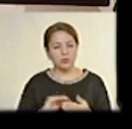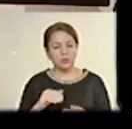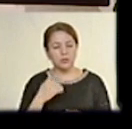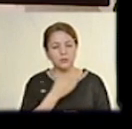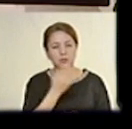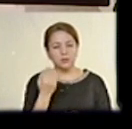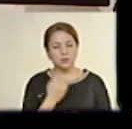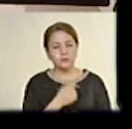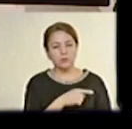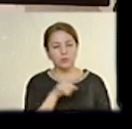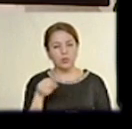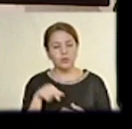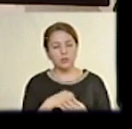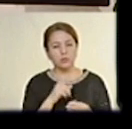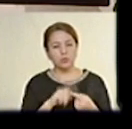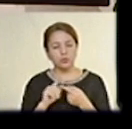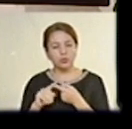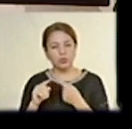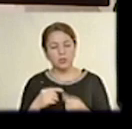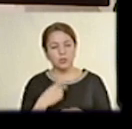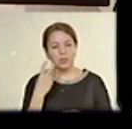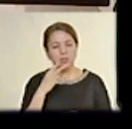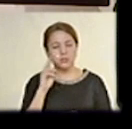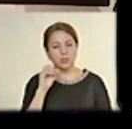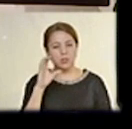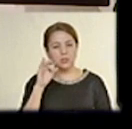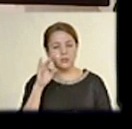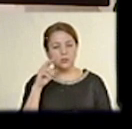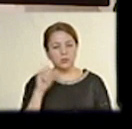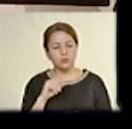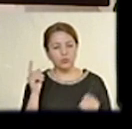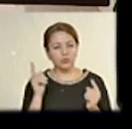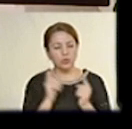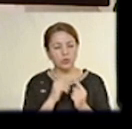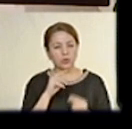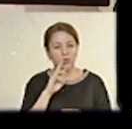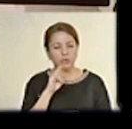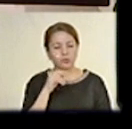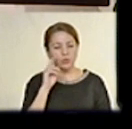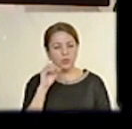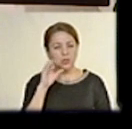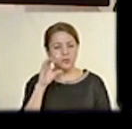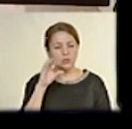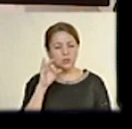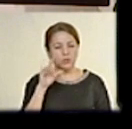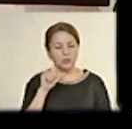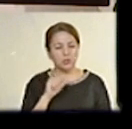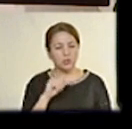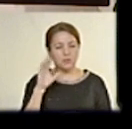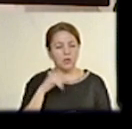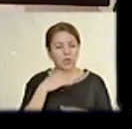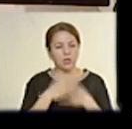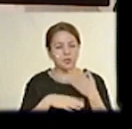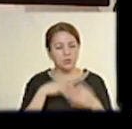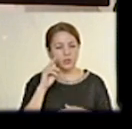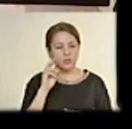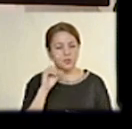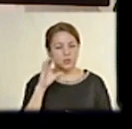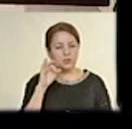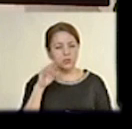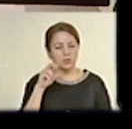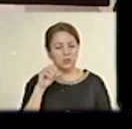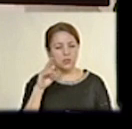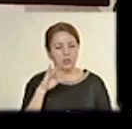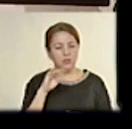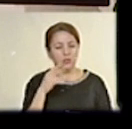ularni qo'shayotganingizda ikkinchi kasrimizda kelayotgan noto'g'ri kasrlarga va aralash kasrlarning 3